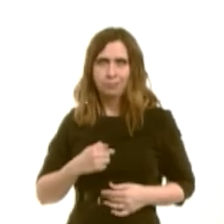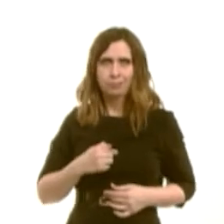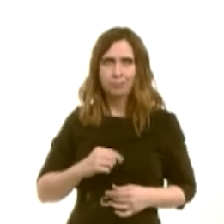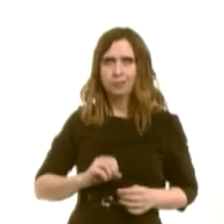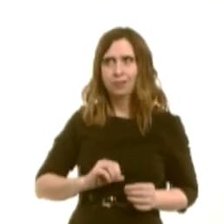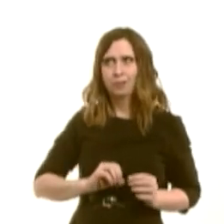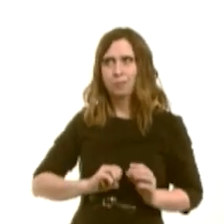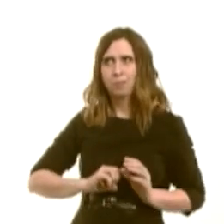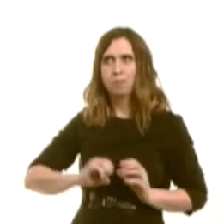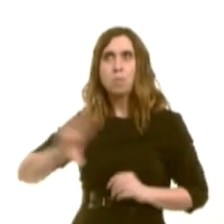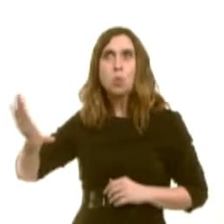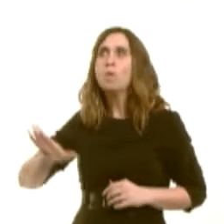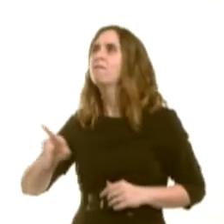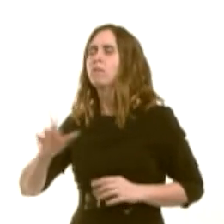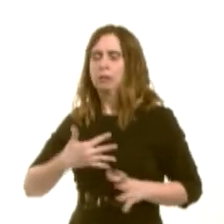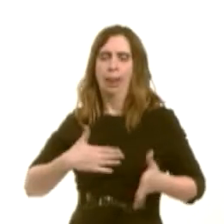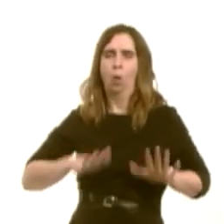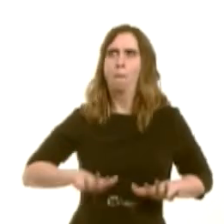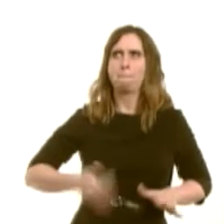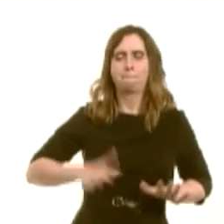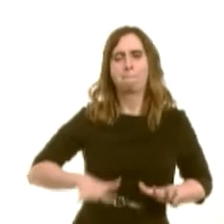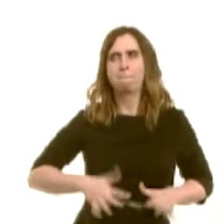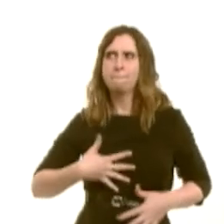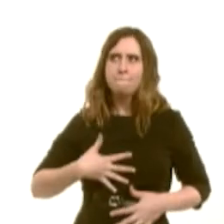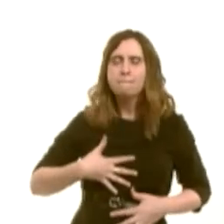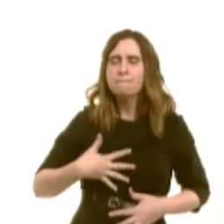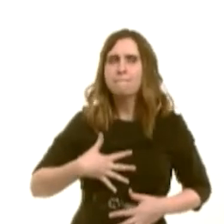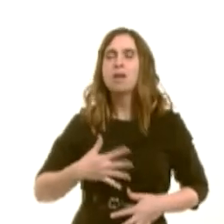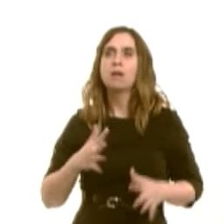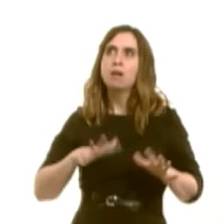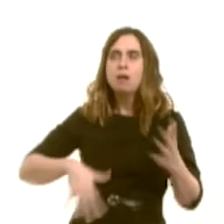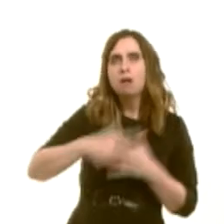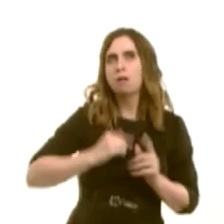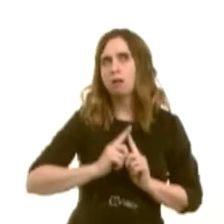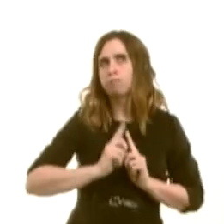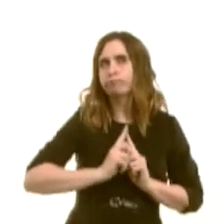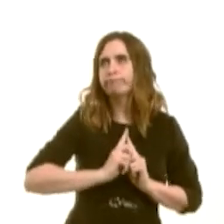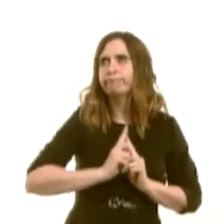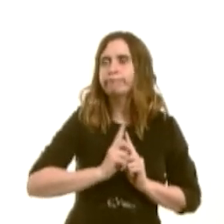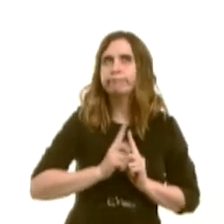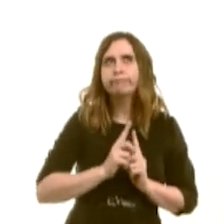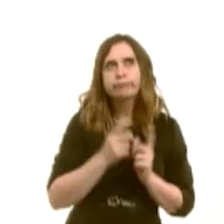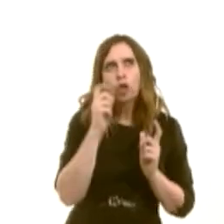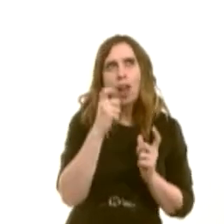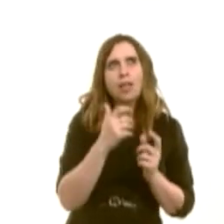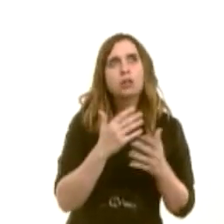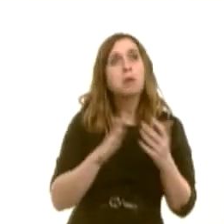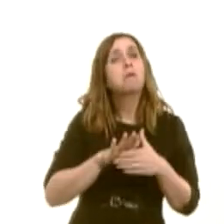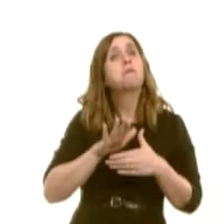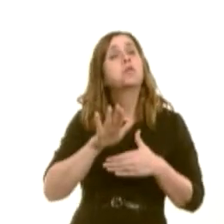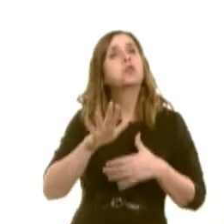home to ensure that they can have a higher education in their own communities and give them the confidence to do so in future,